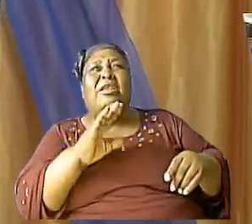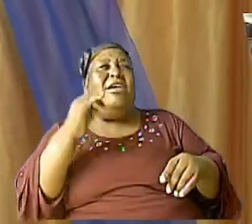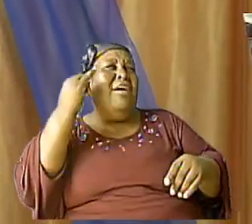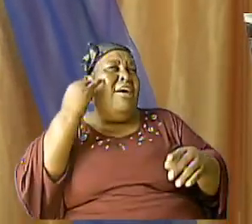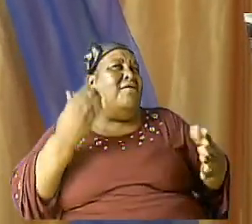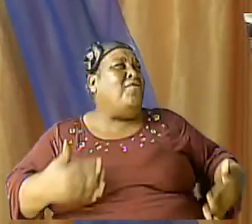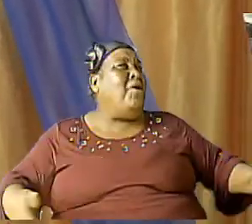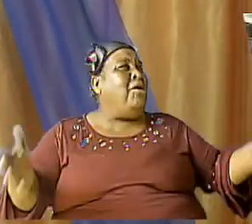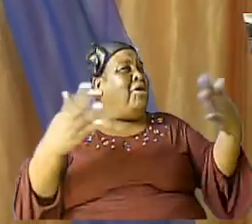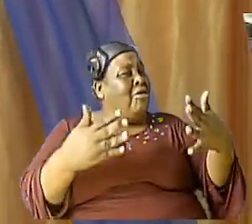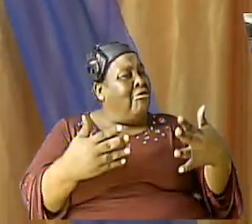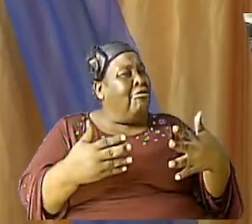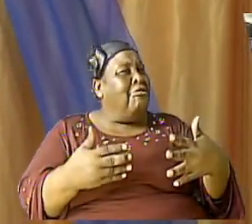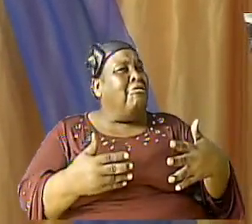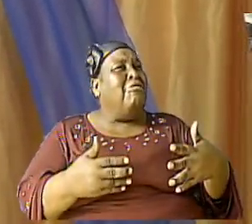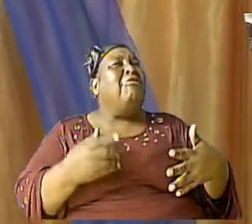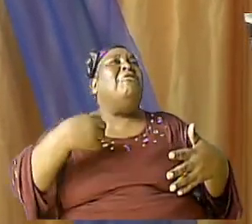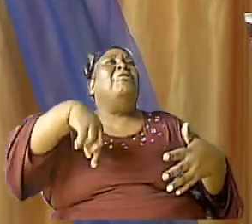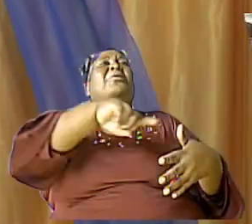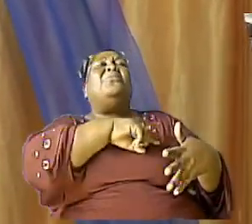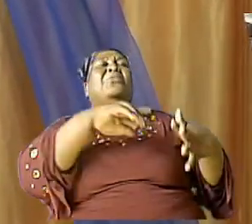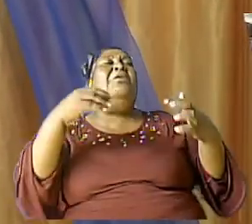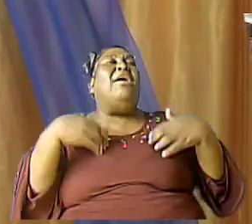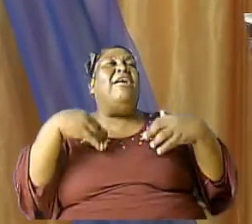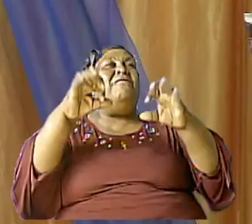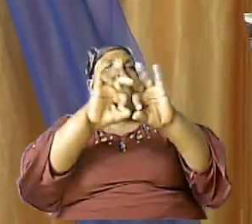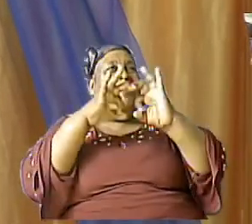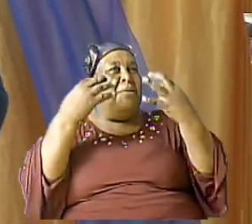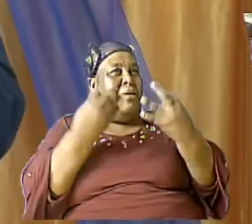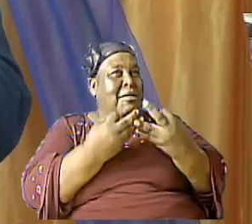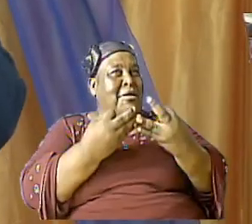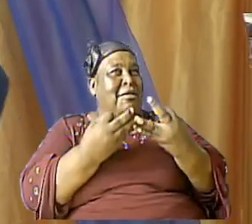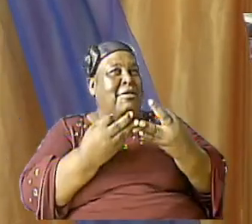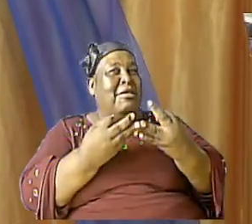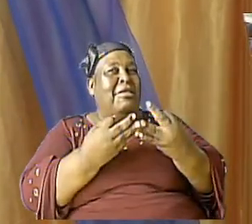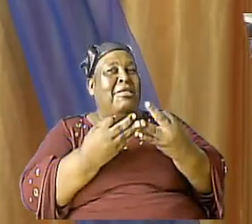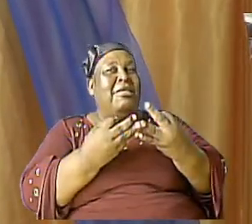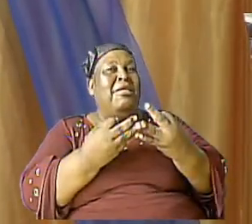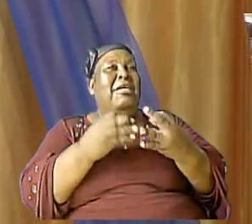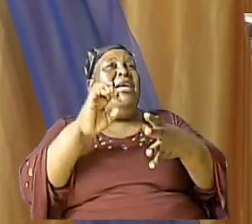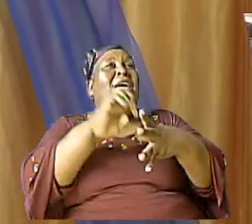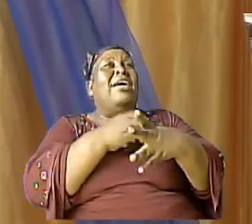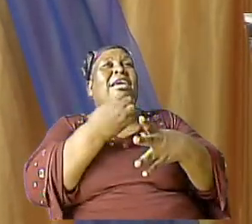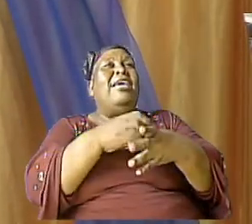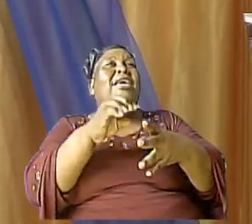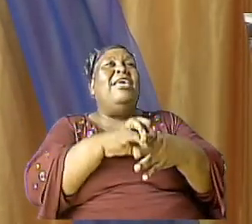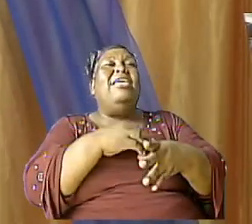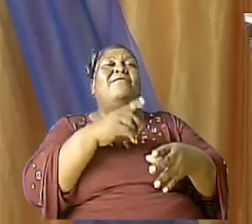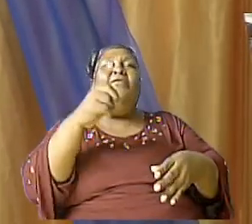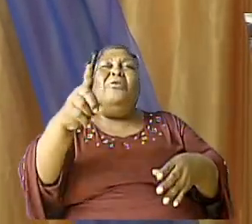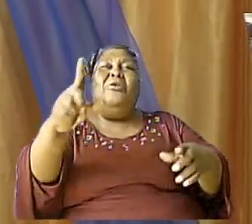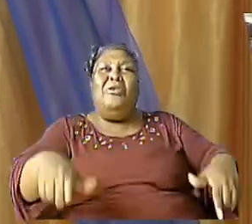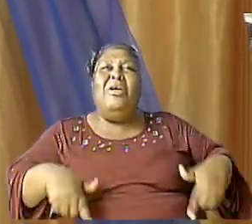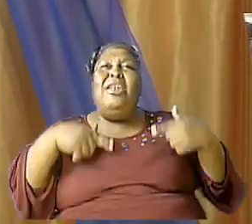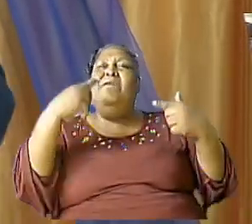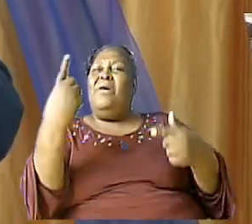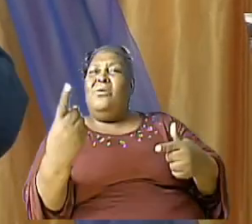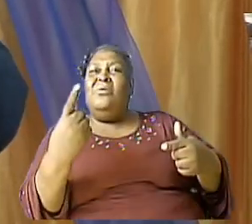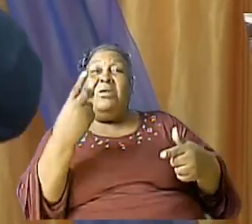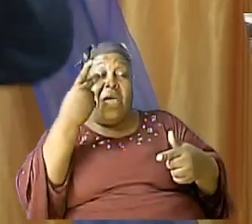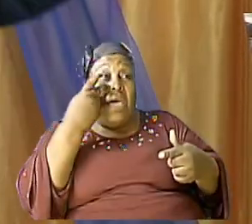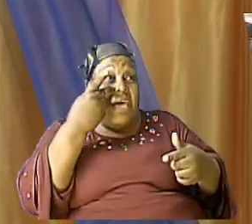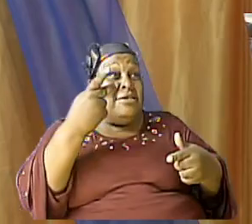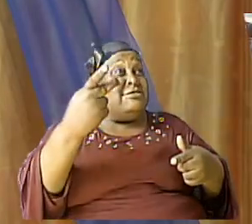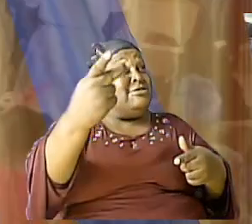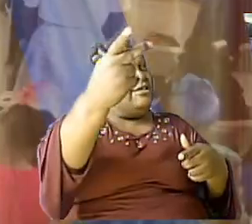like that, can I tell you this morning, we are family. Oh, can we praise the Lord? Even if you live alone, see your family